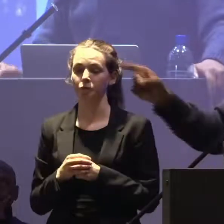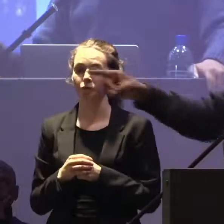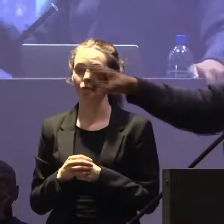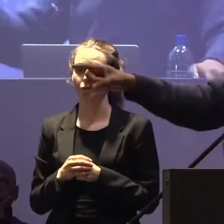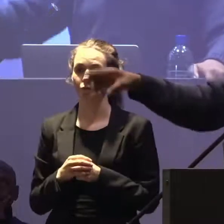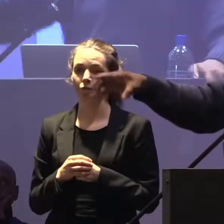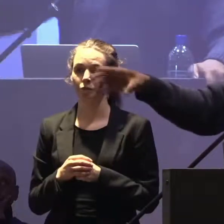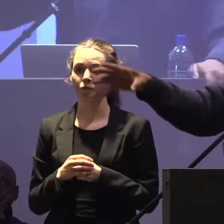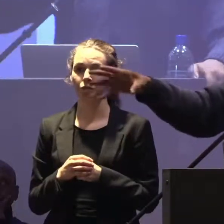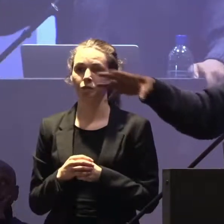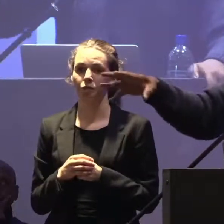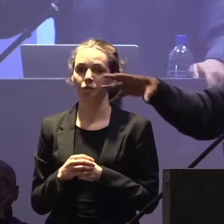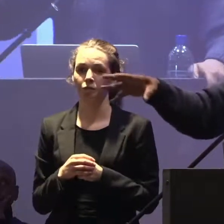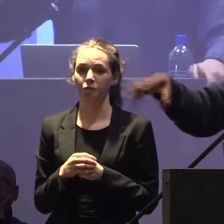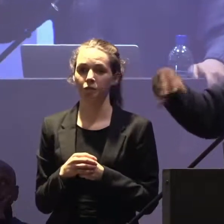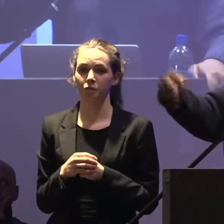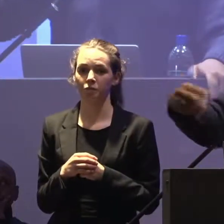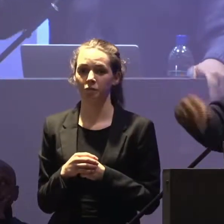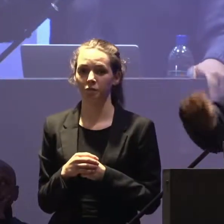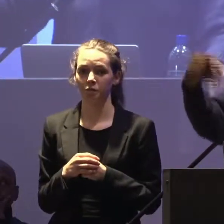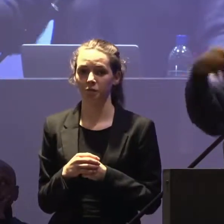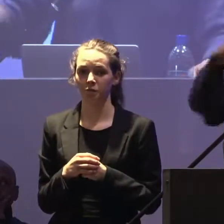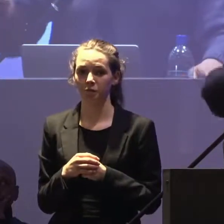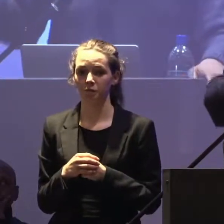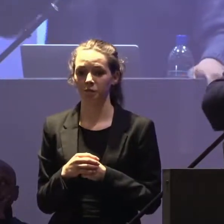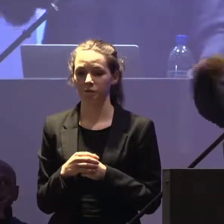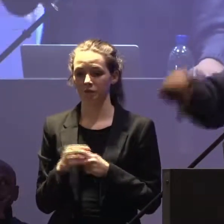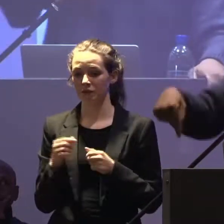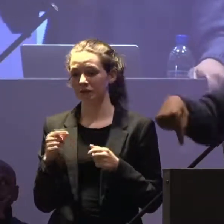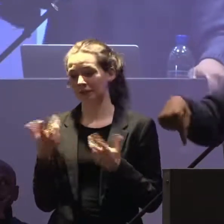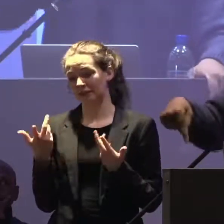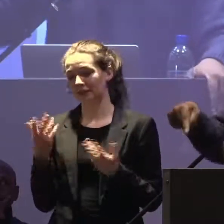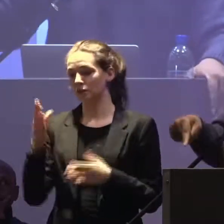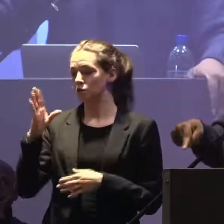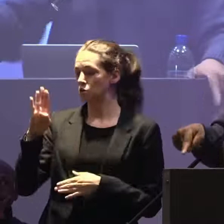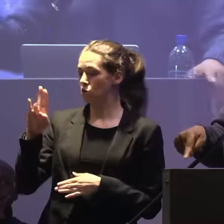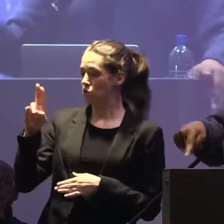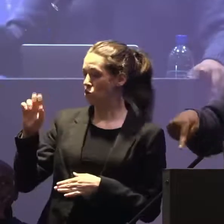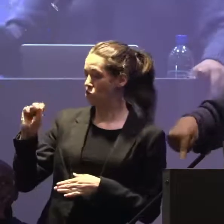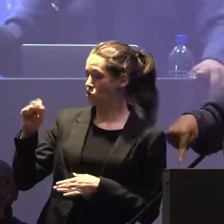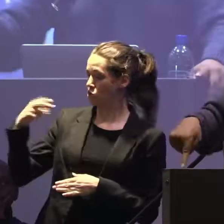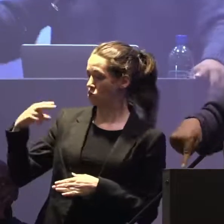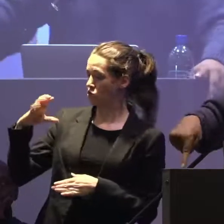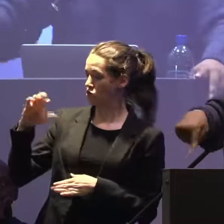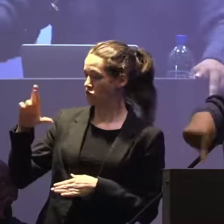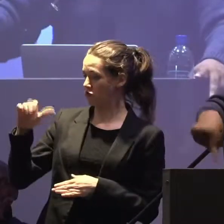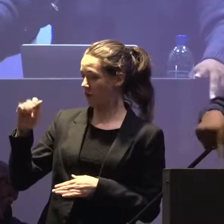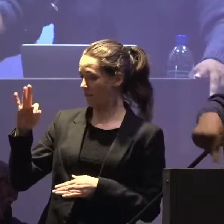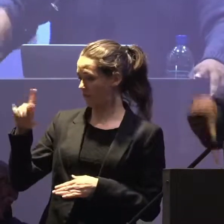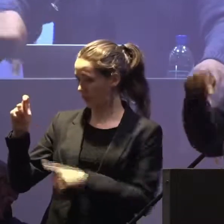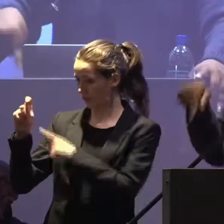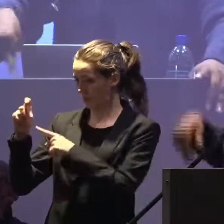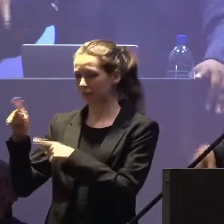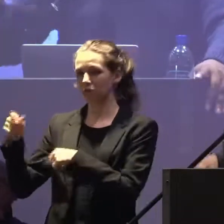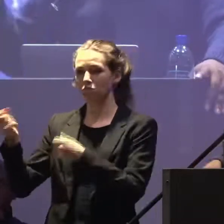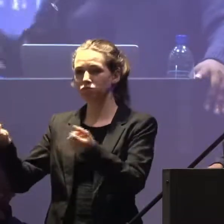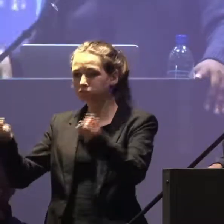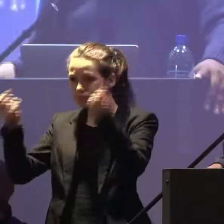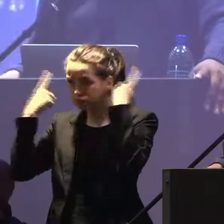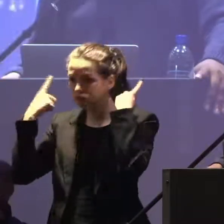which, because of not understanding bushcraft, led to the flop of that